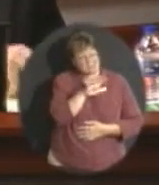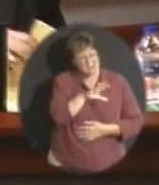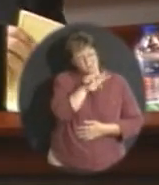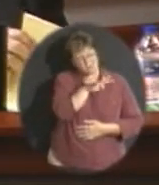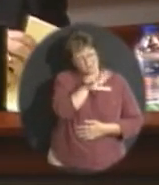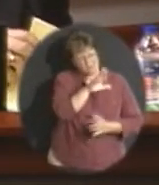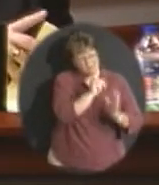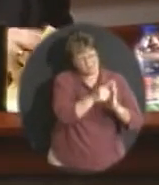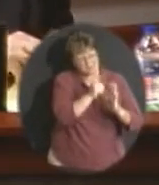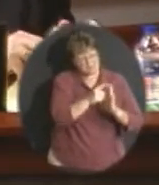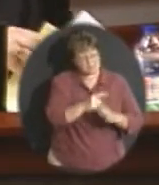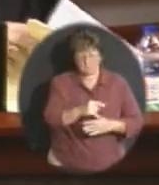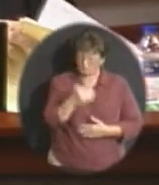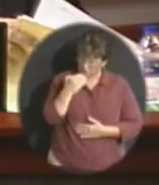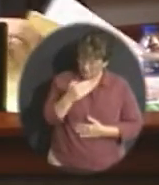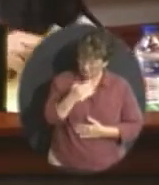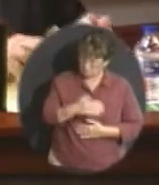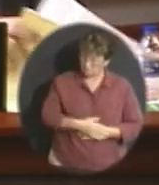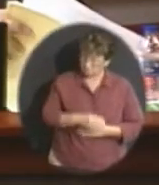I'm glad we moved along quickly then.